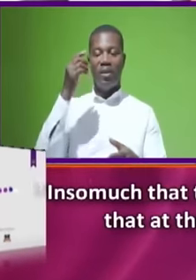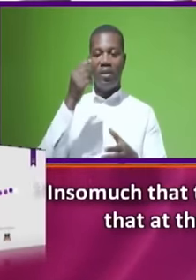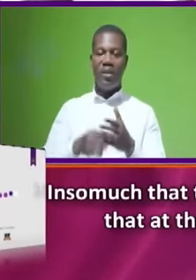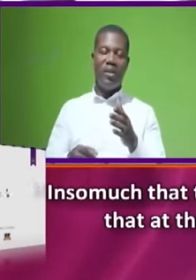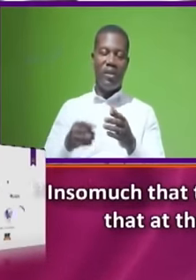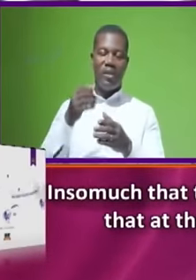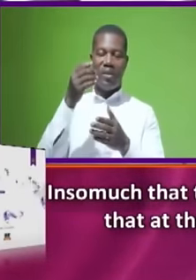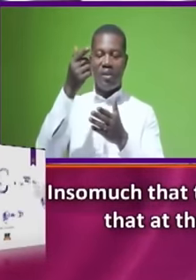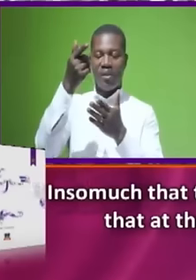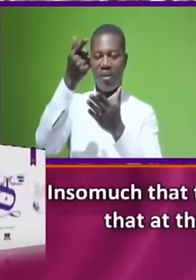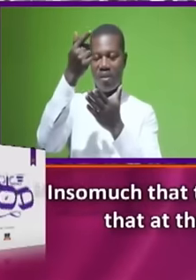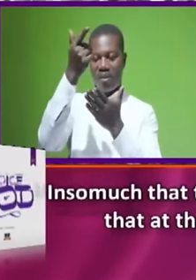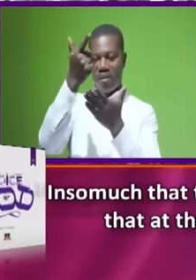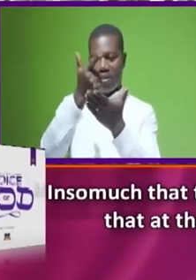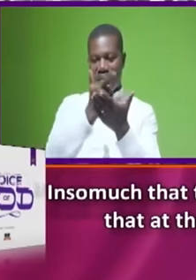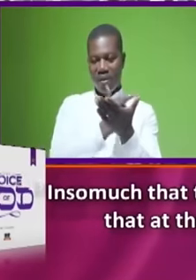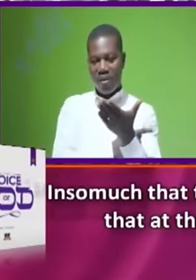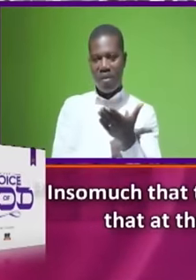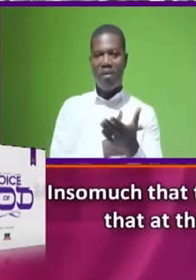That at the least.